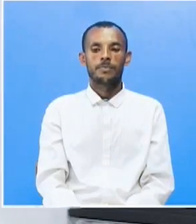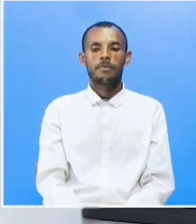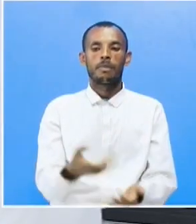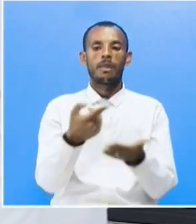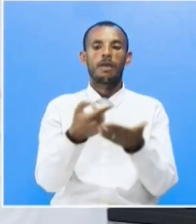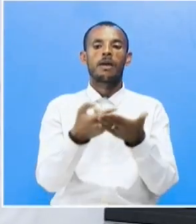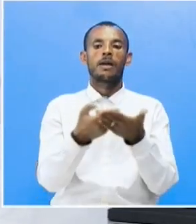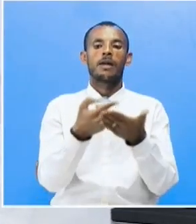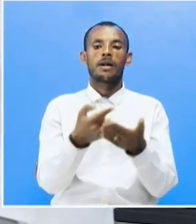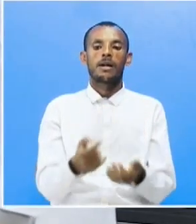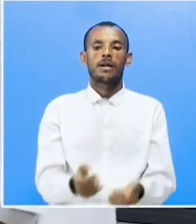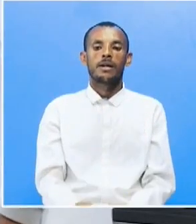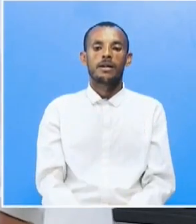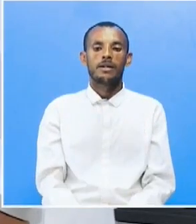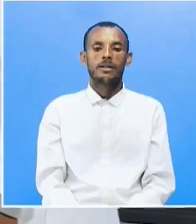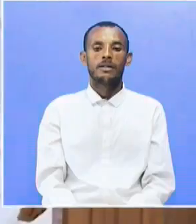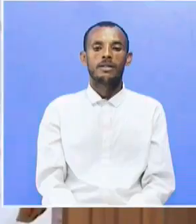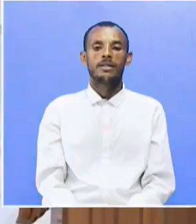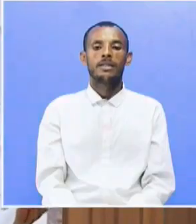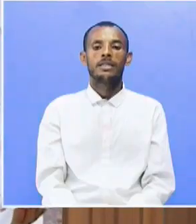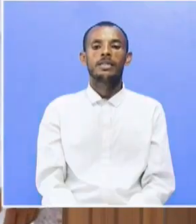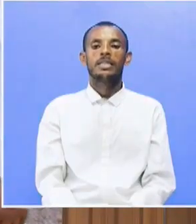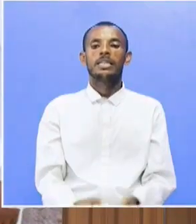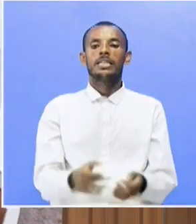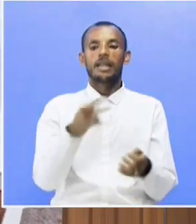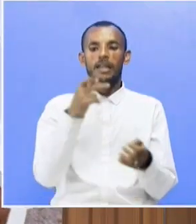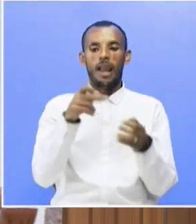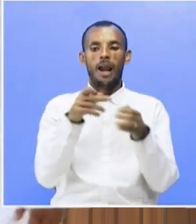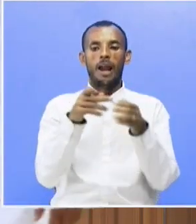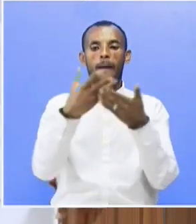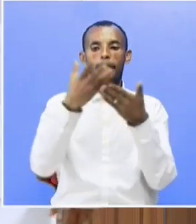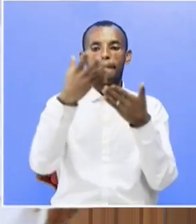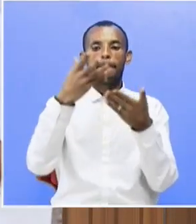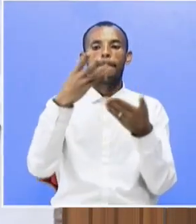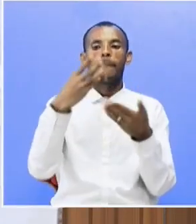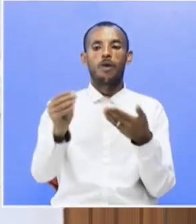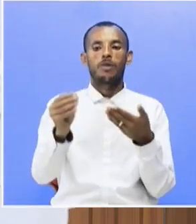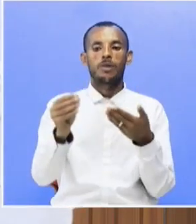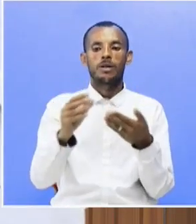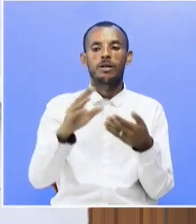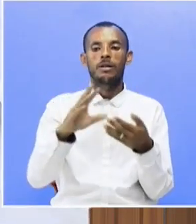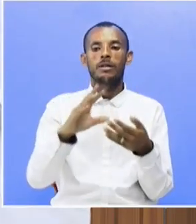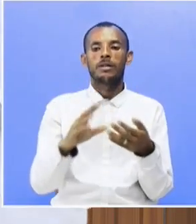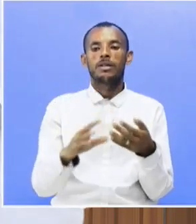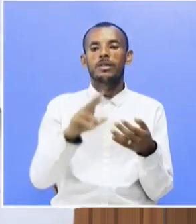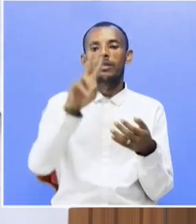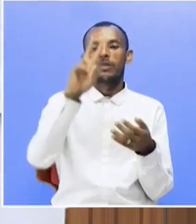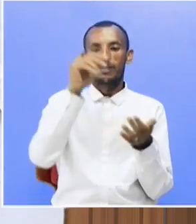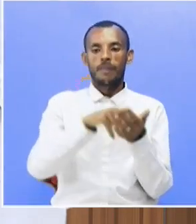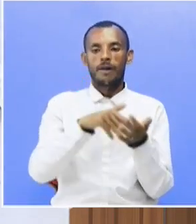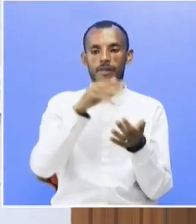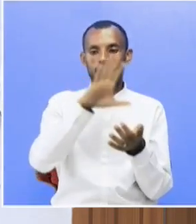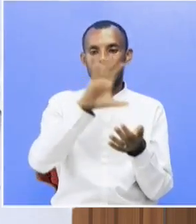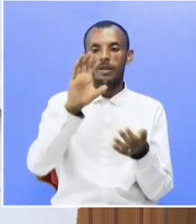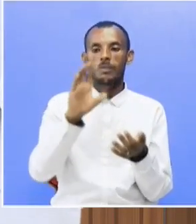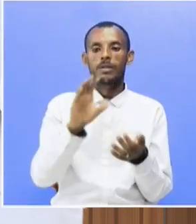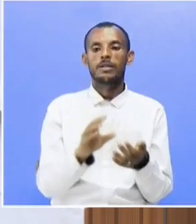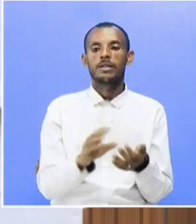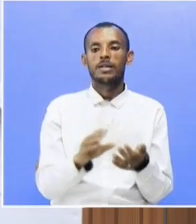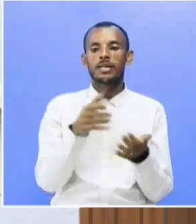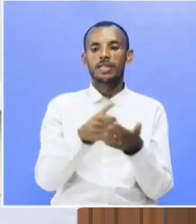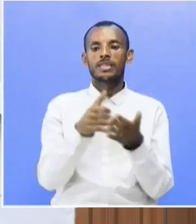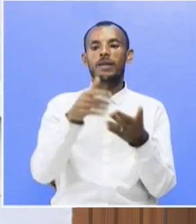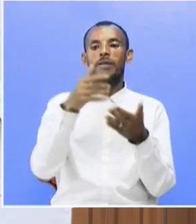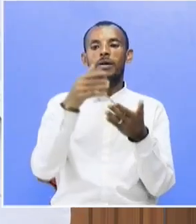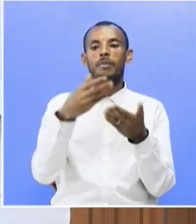Here, the dealer bought an article by 25,000 birr. It is a price